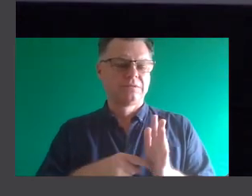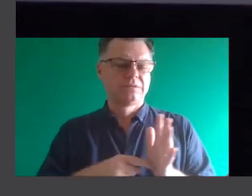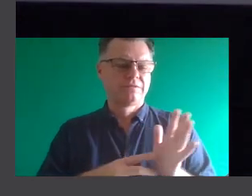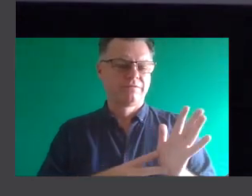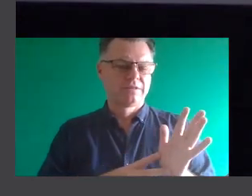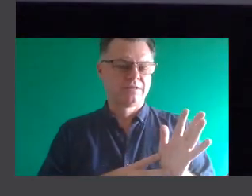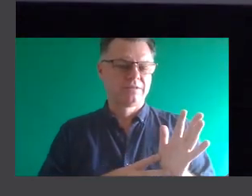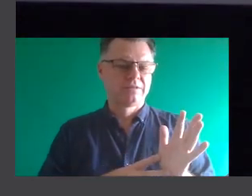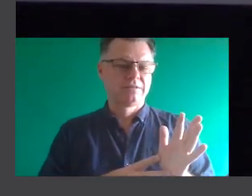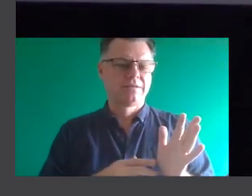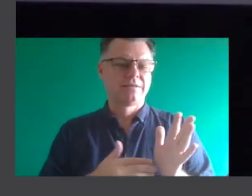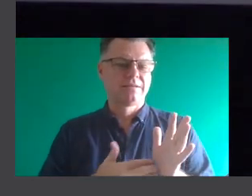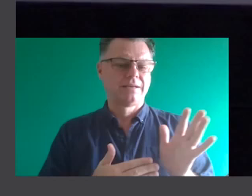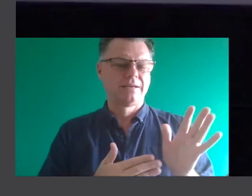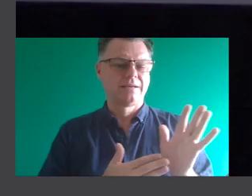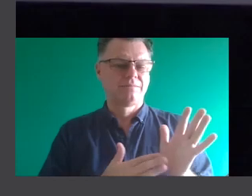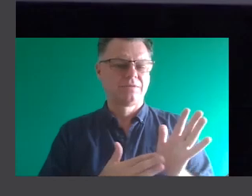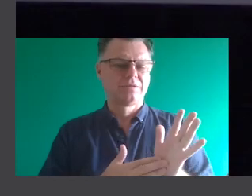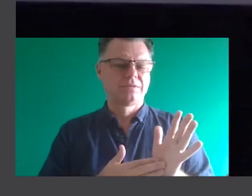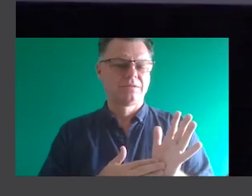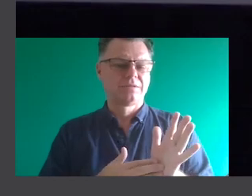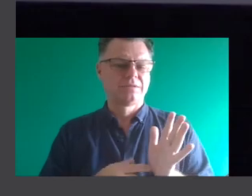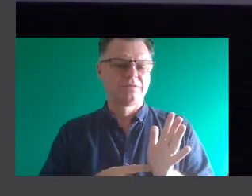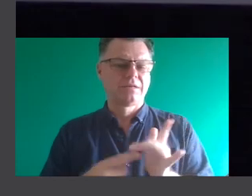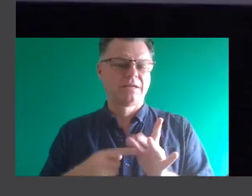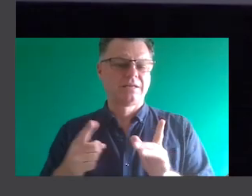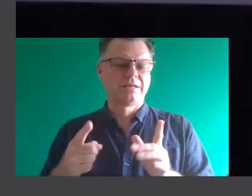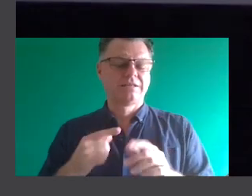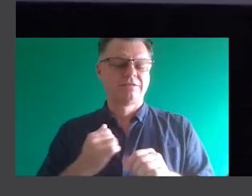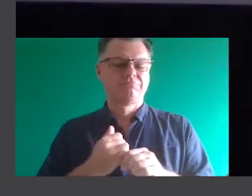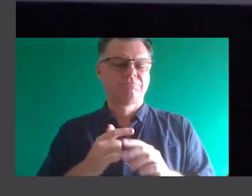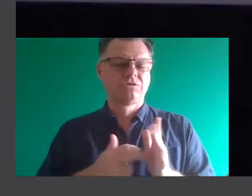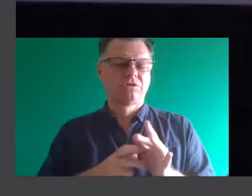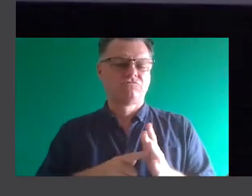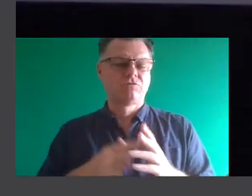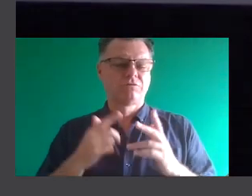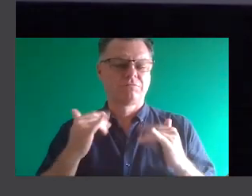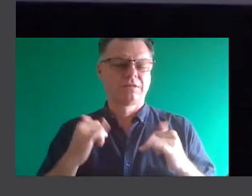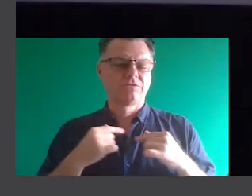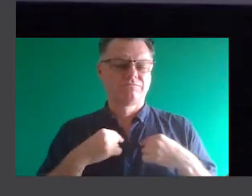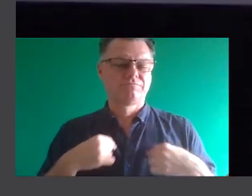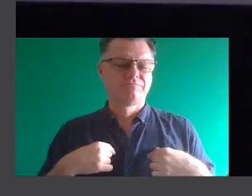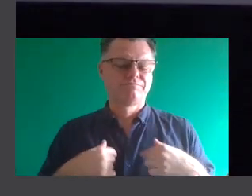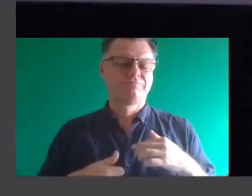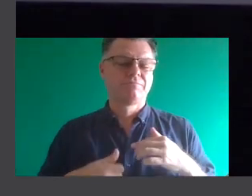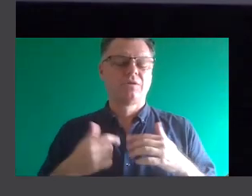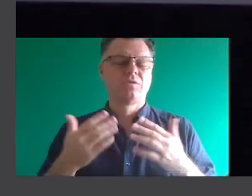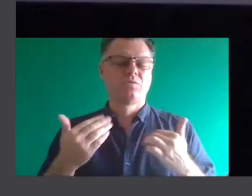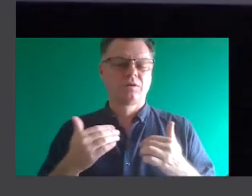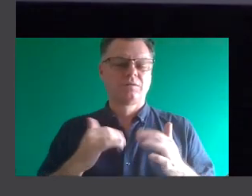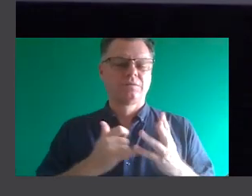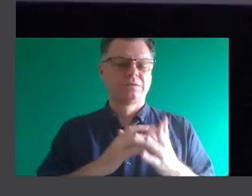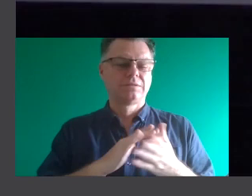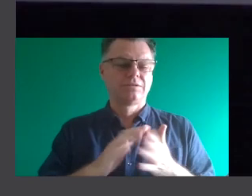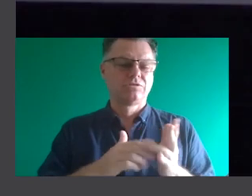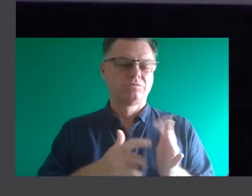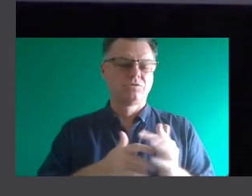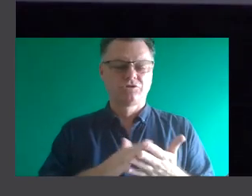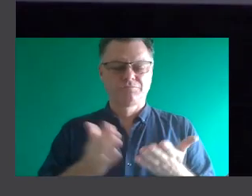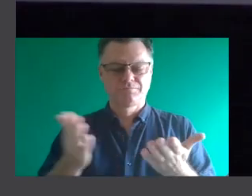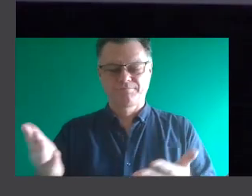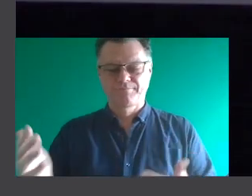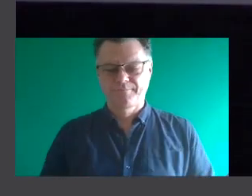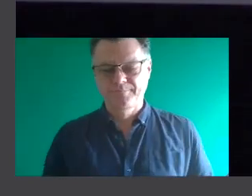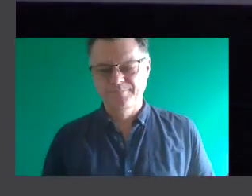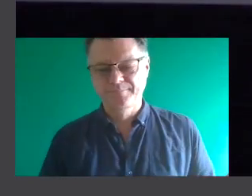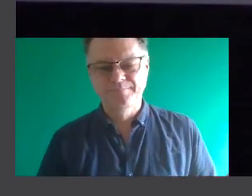Department of Transport, Public Transport Victoria, and now at the MTIA, where he's the General Counsel. So welcome,